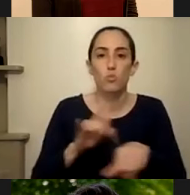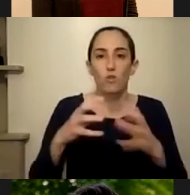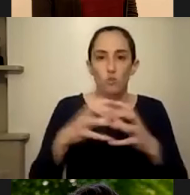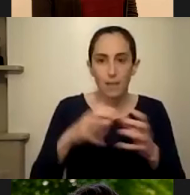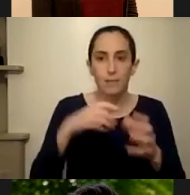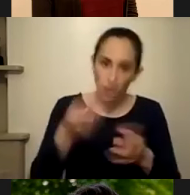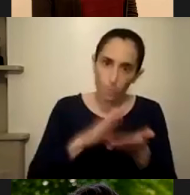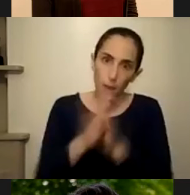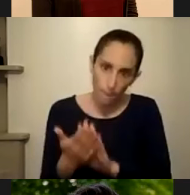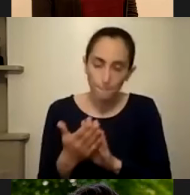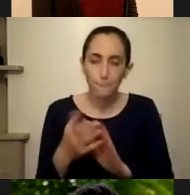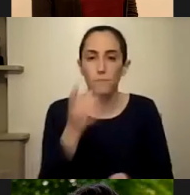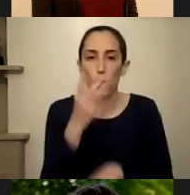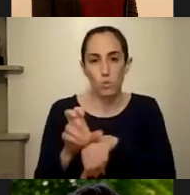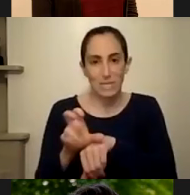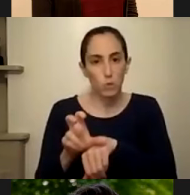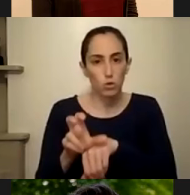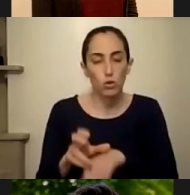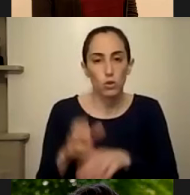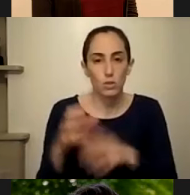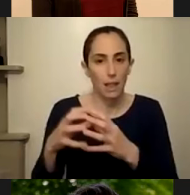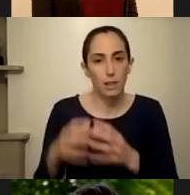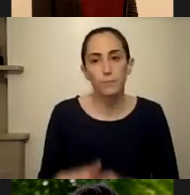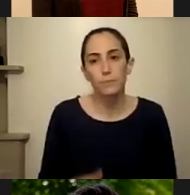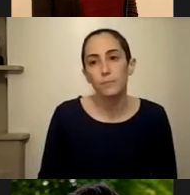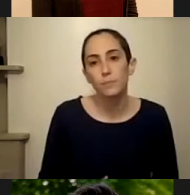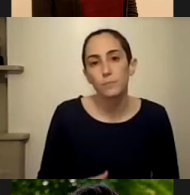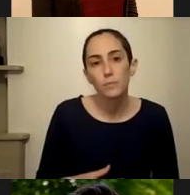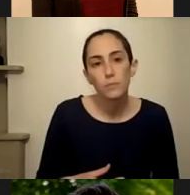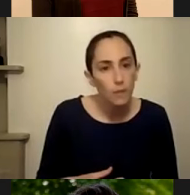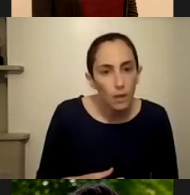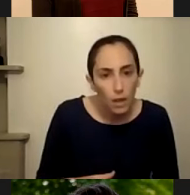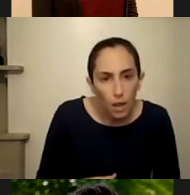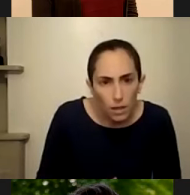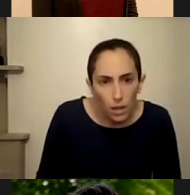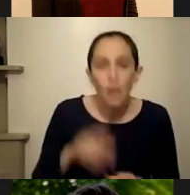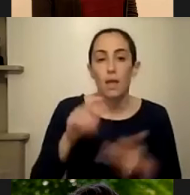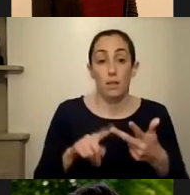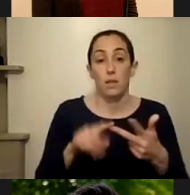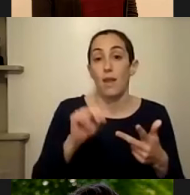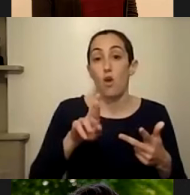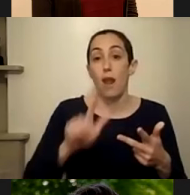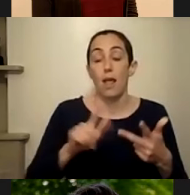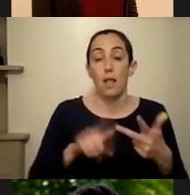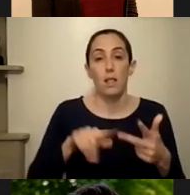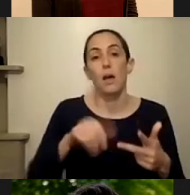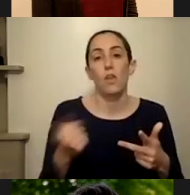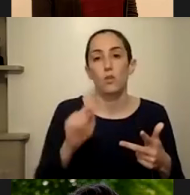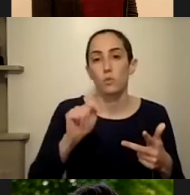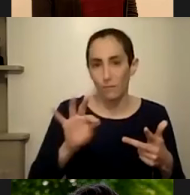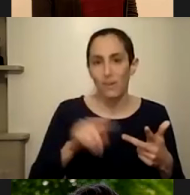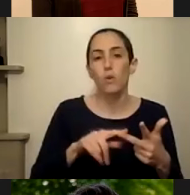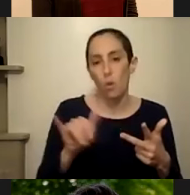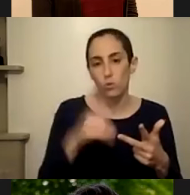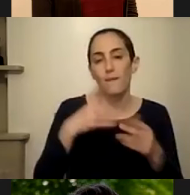cell fate, both rods and cones. And NRL is another transcriptional factor that is playing an essential role